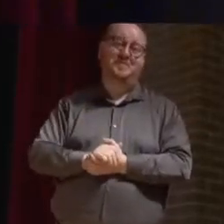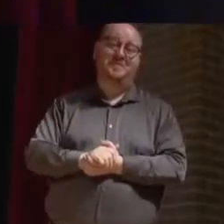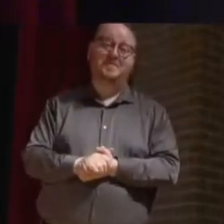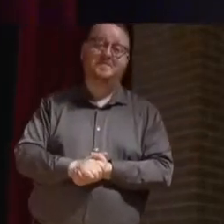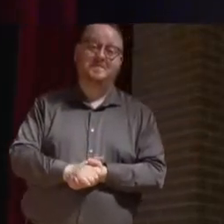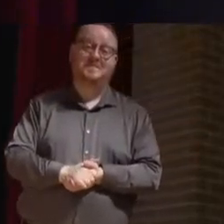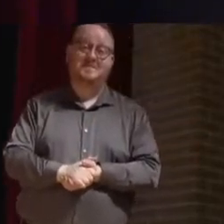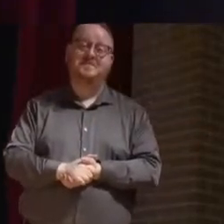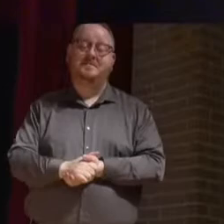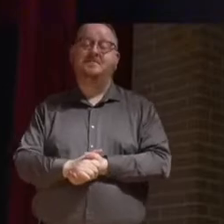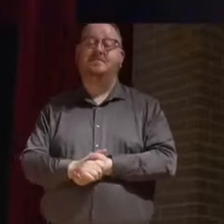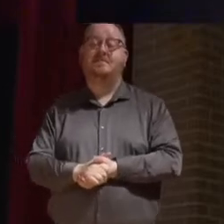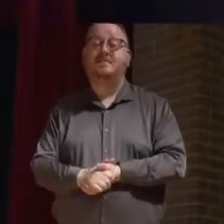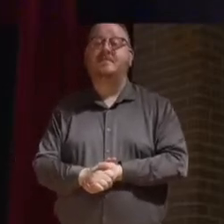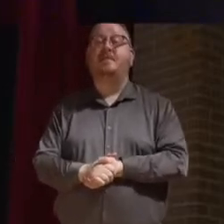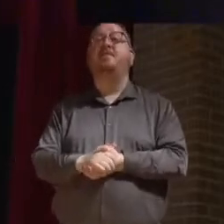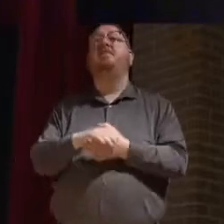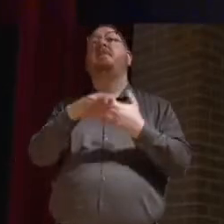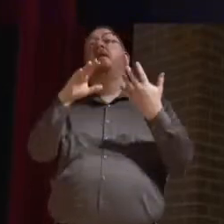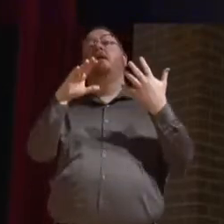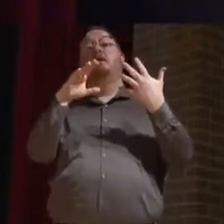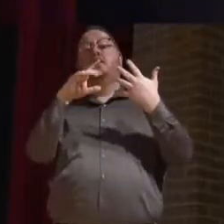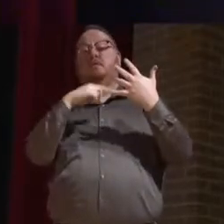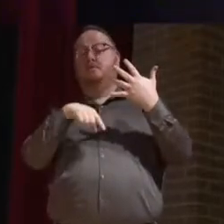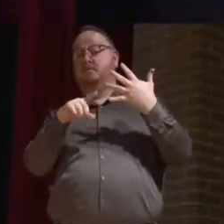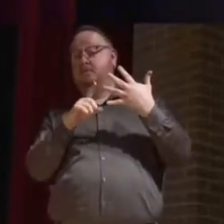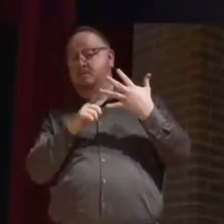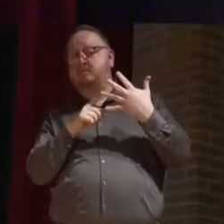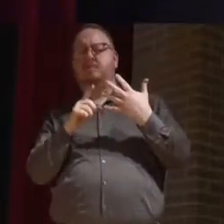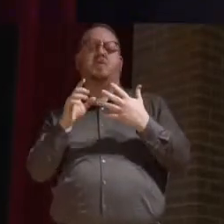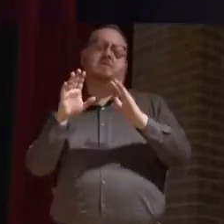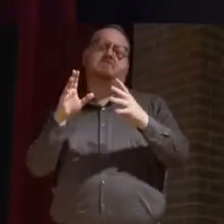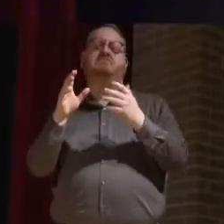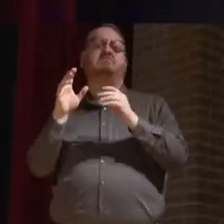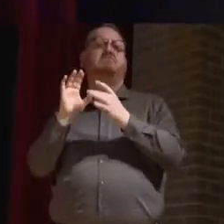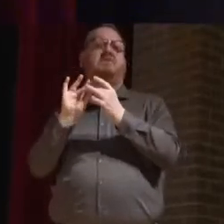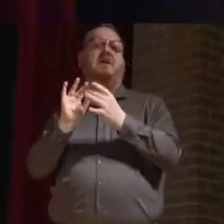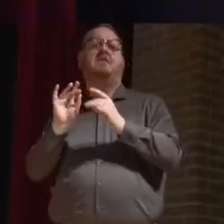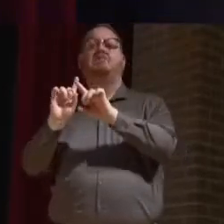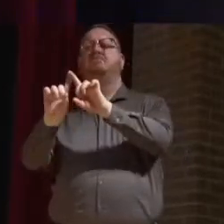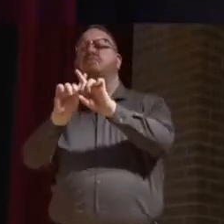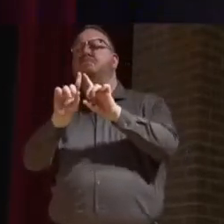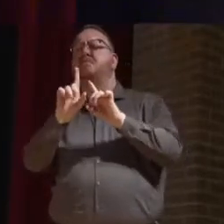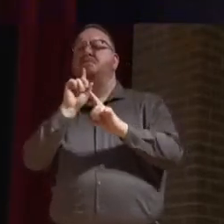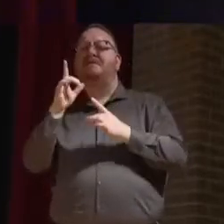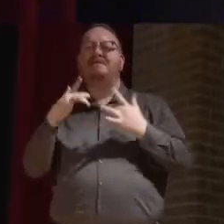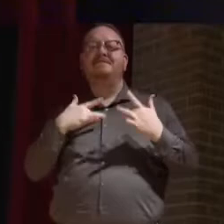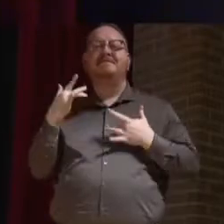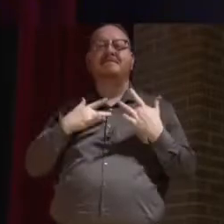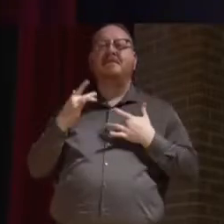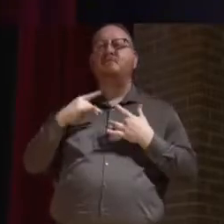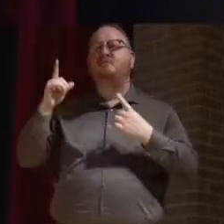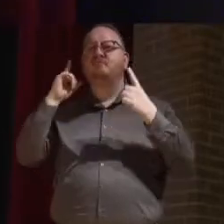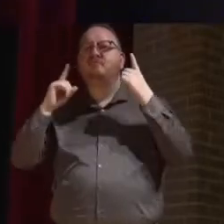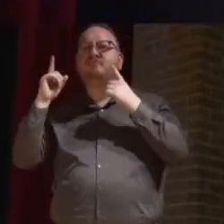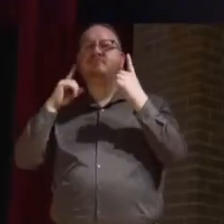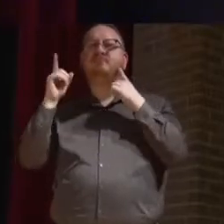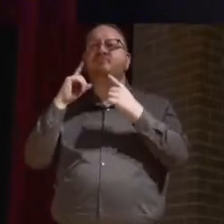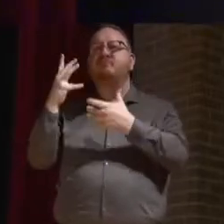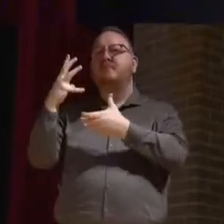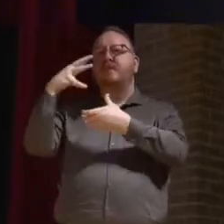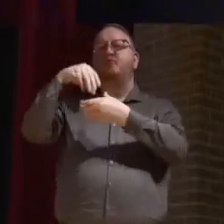And then we've also got, people commenting that it's such so exciting to hear about